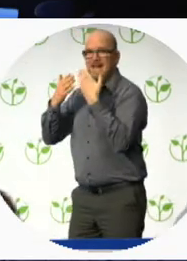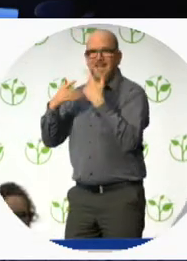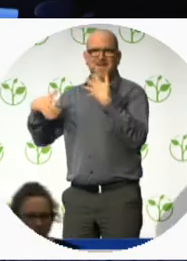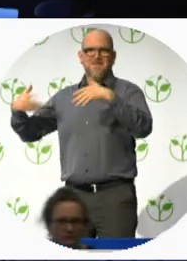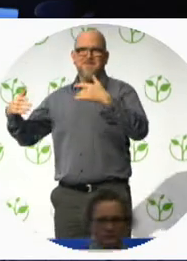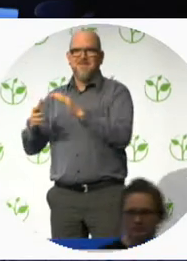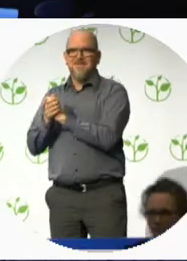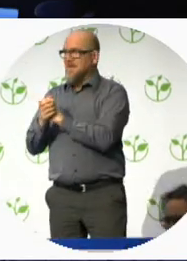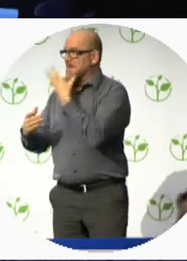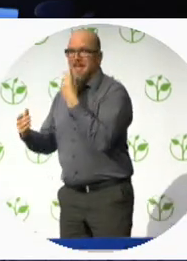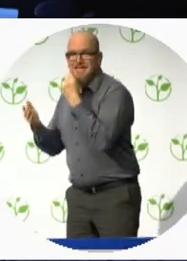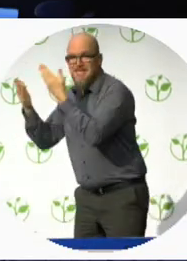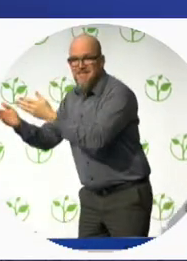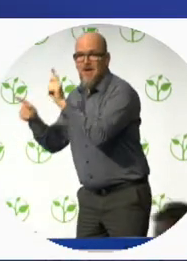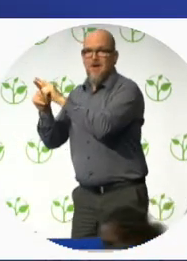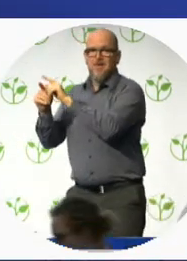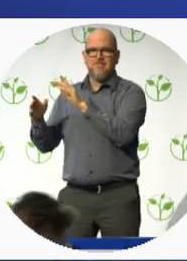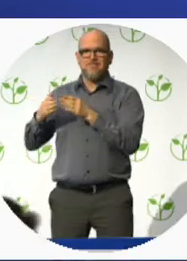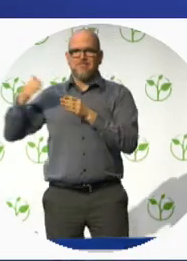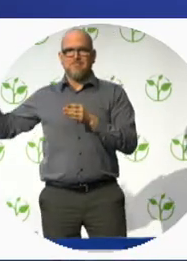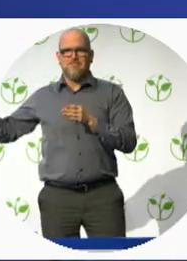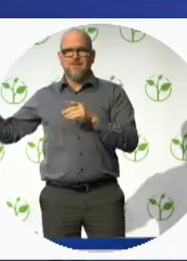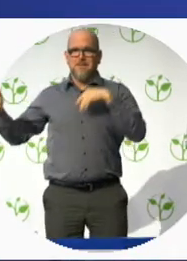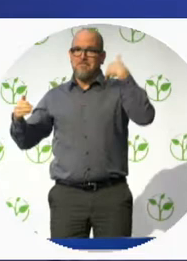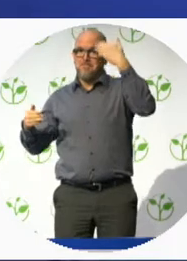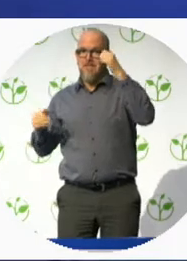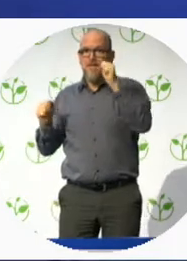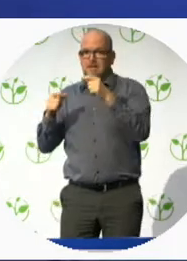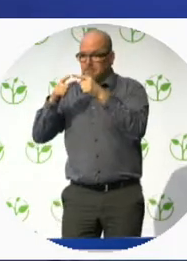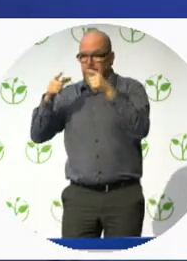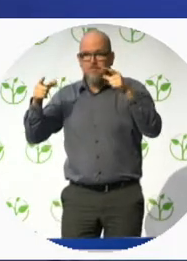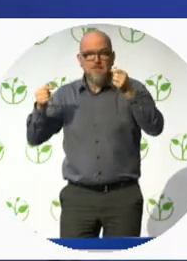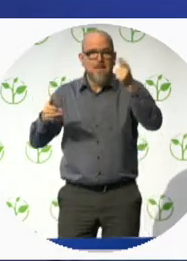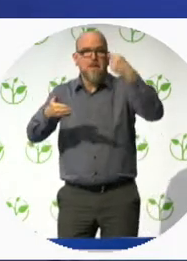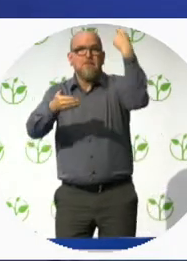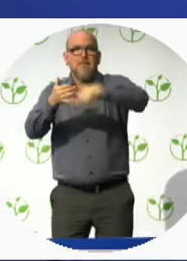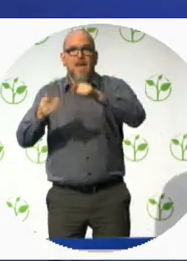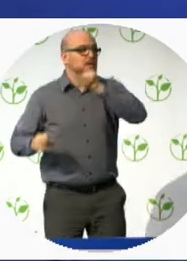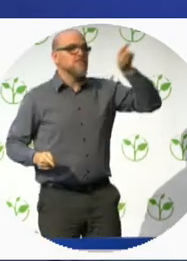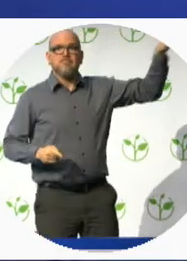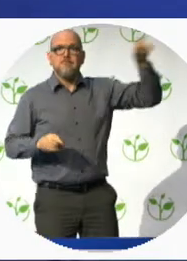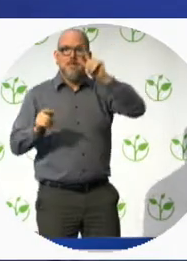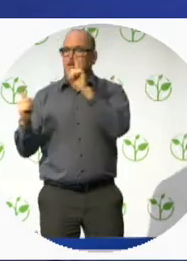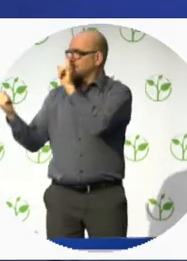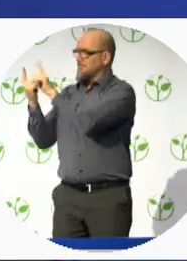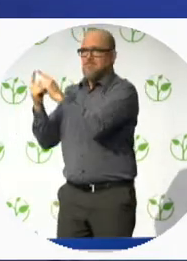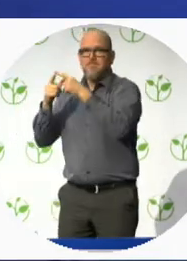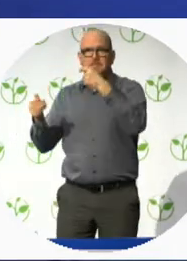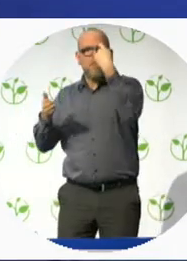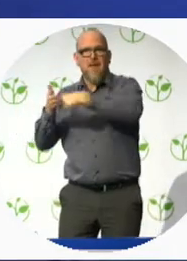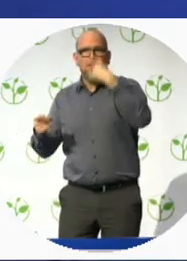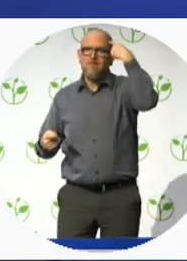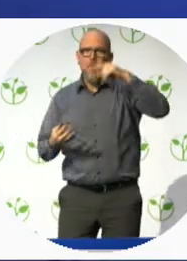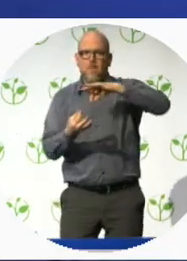tickets to the ball afterwards. So if you'd like to see them outside. Thank you very much indeed for a really interesting presentation